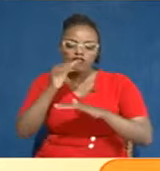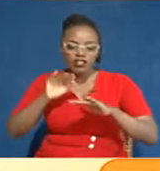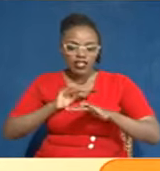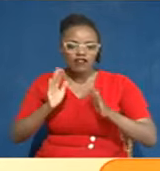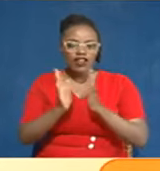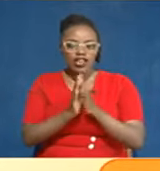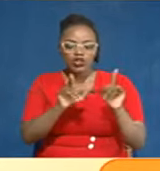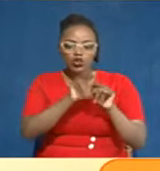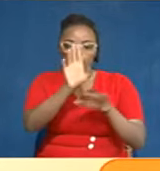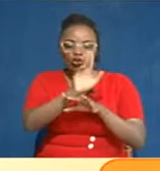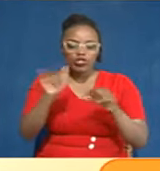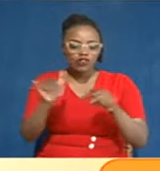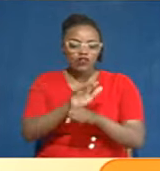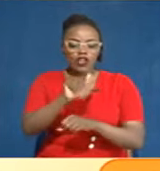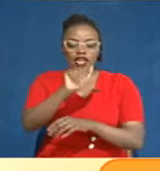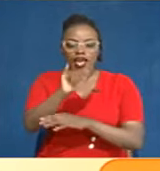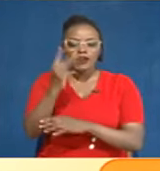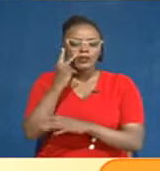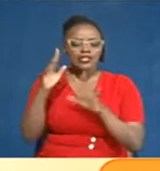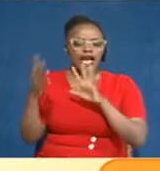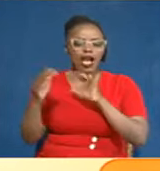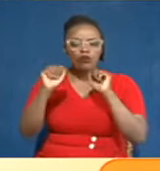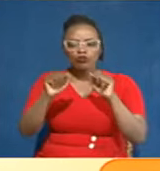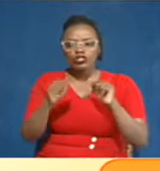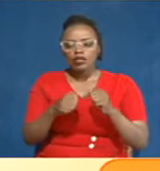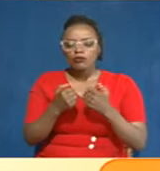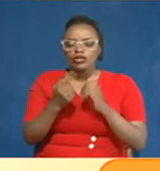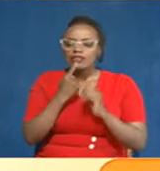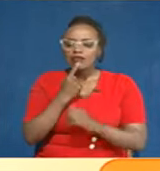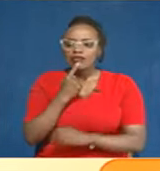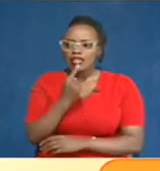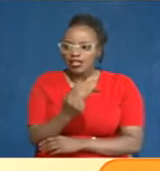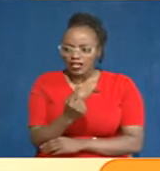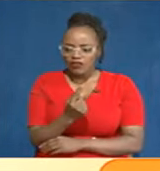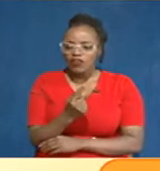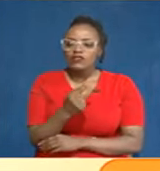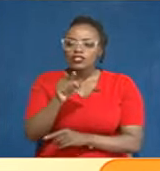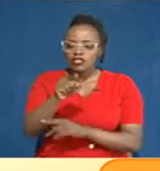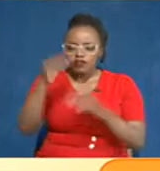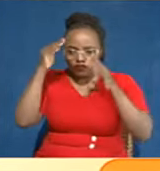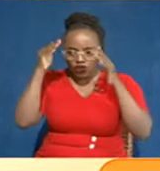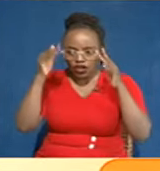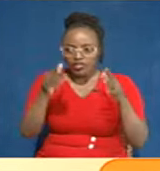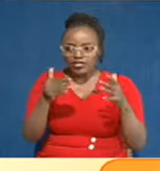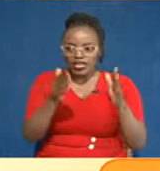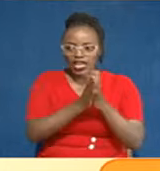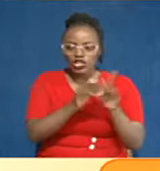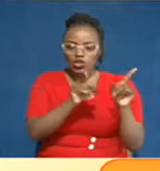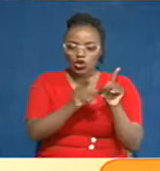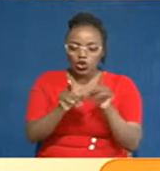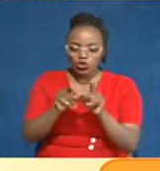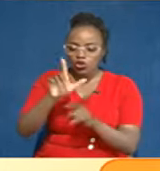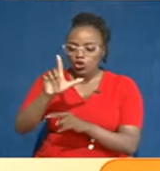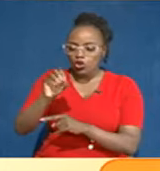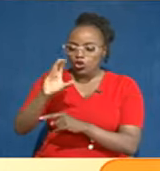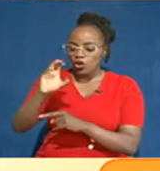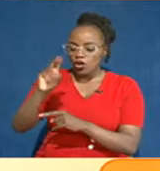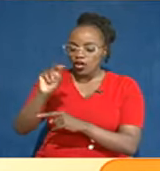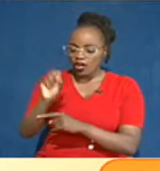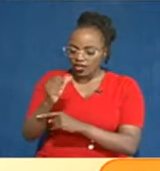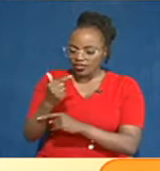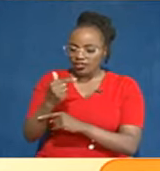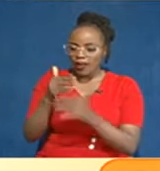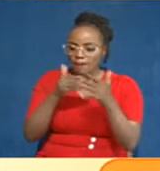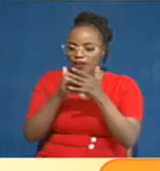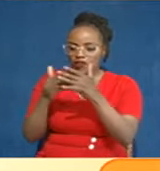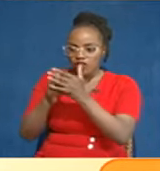And leveraging AI, we've seen how we can be able to predict flood forecasting as well as locust prevention so that